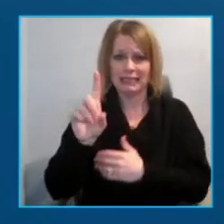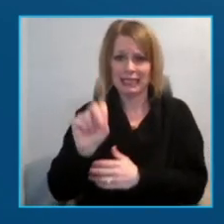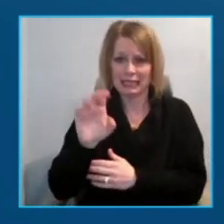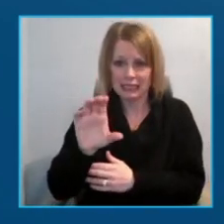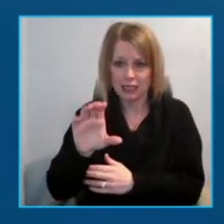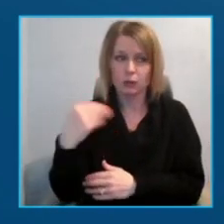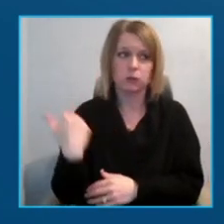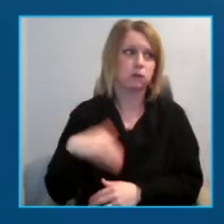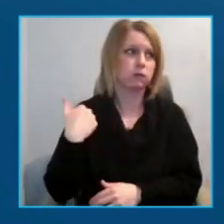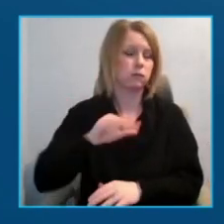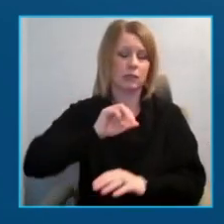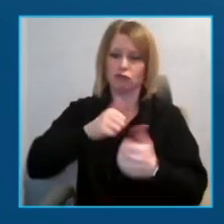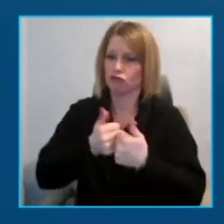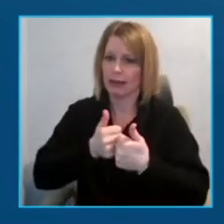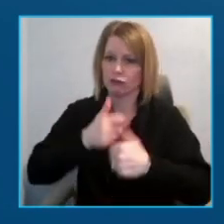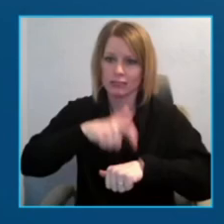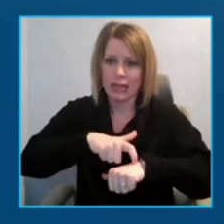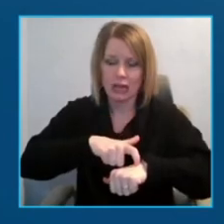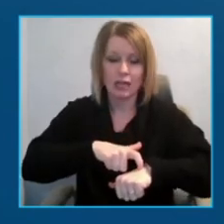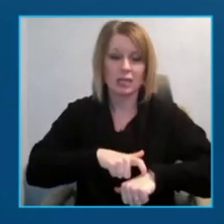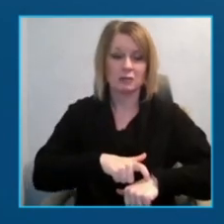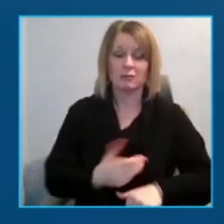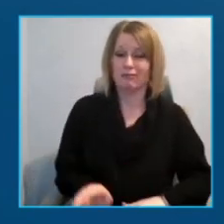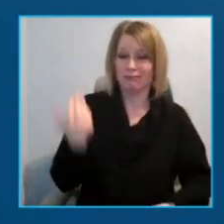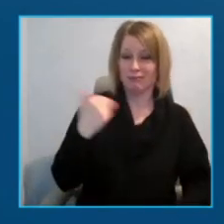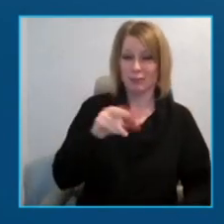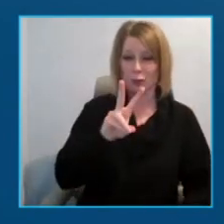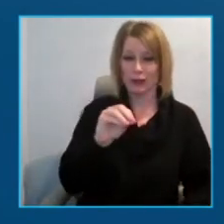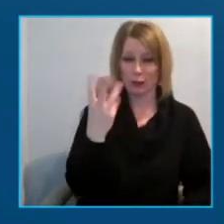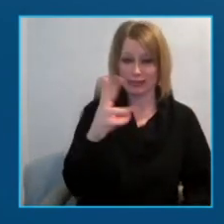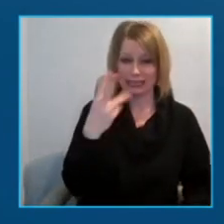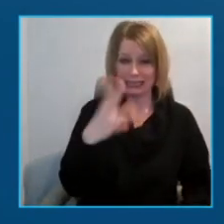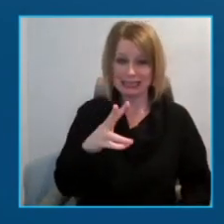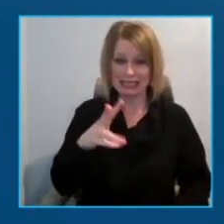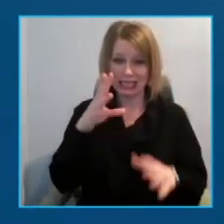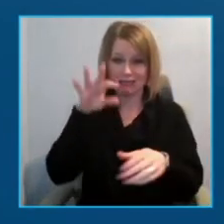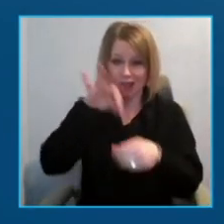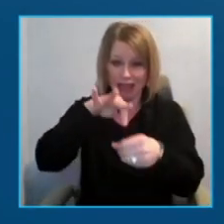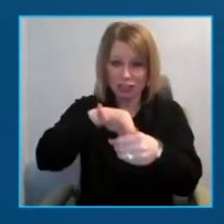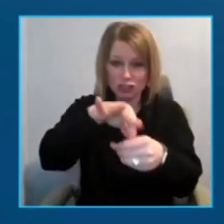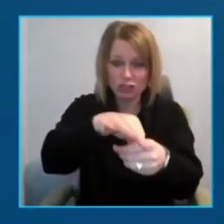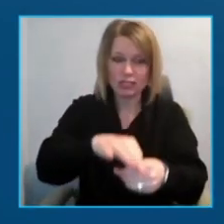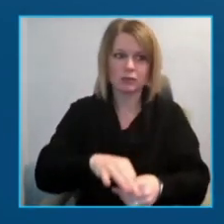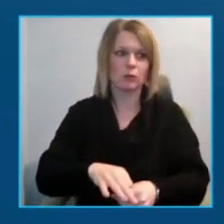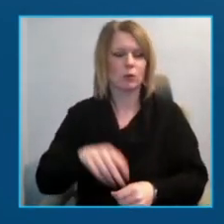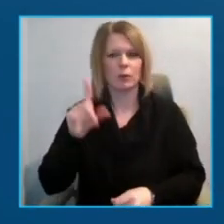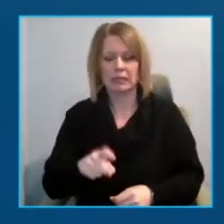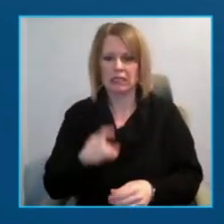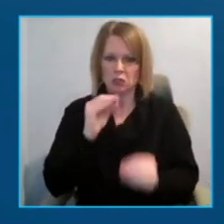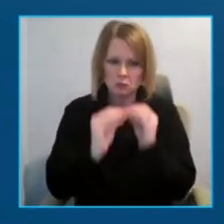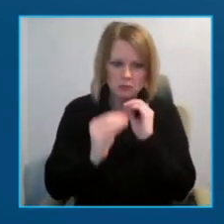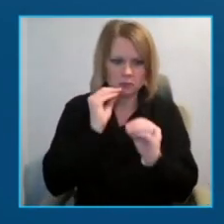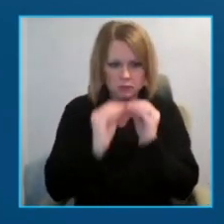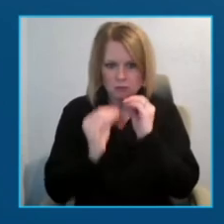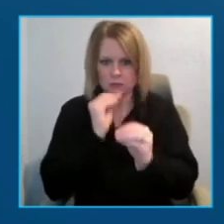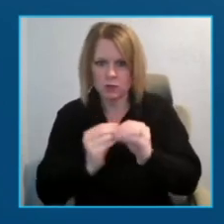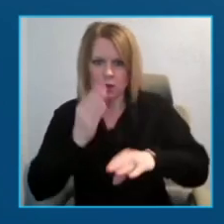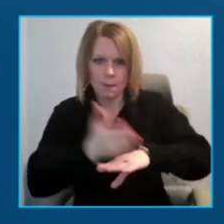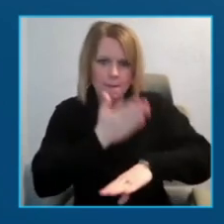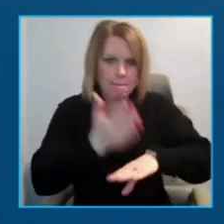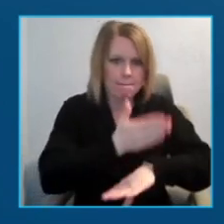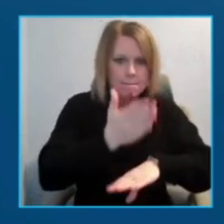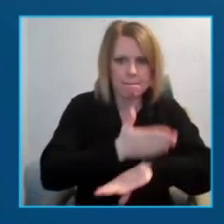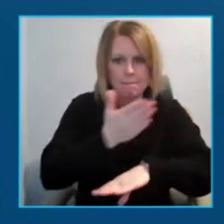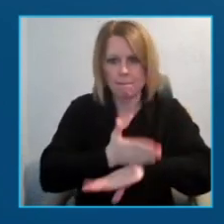off the 2016 elections, we had a lot of rebuilding that we had to do, and Tom came in and worked tirelessly to get our party